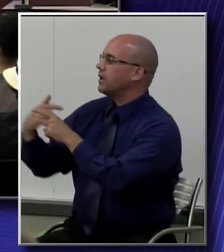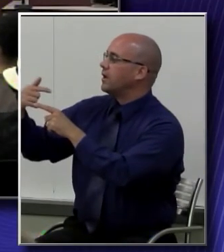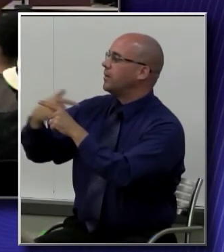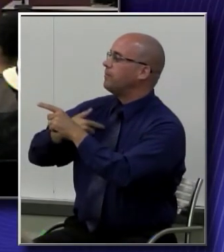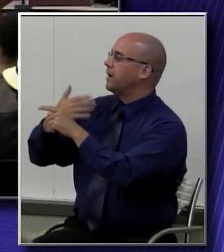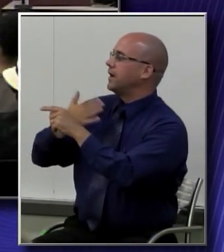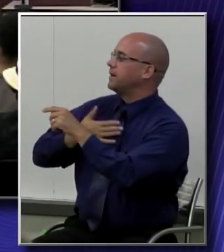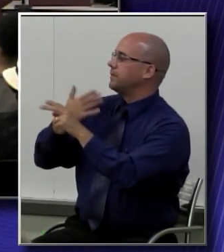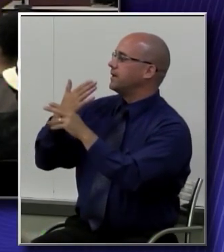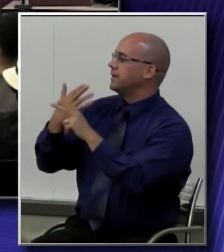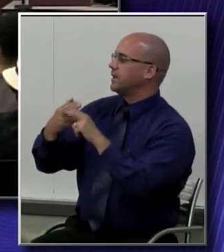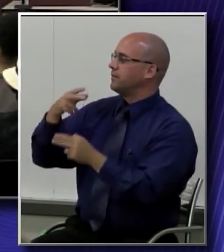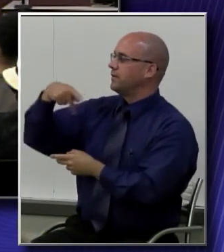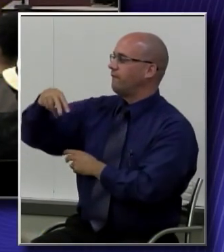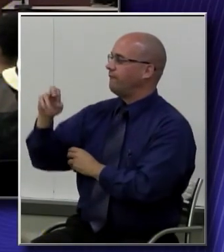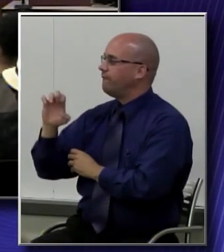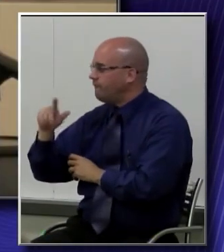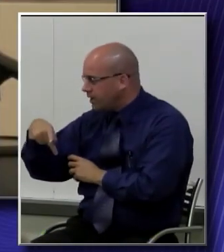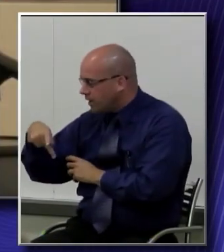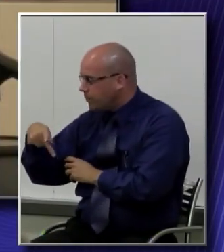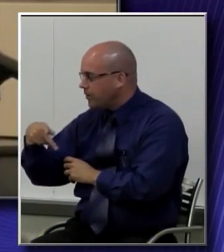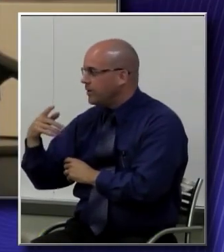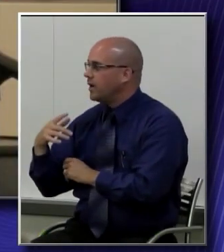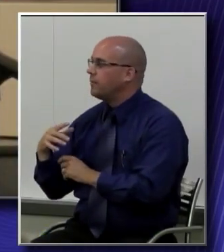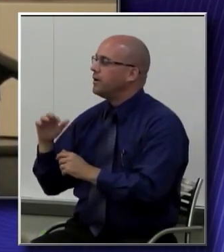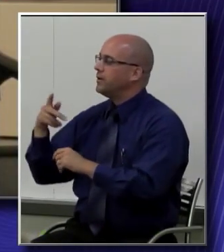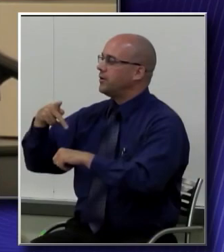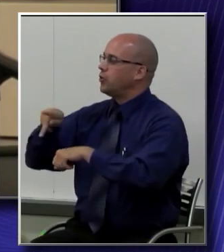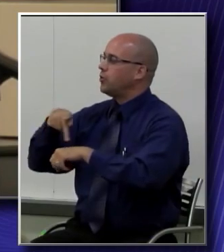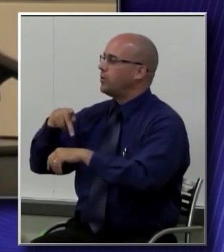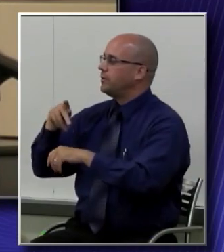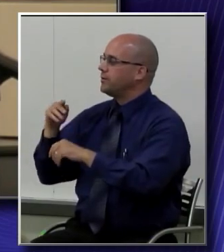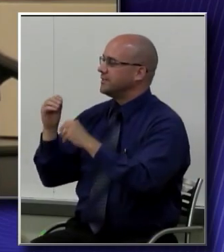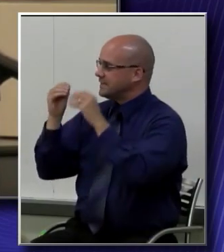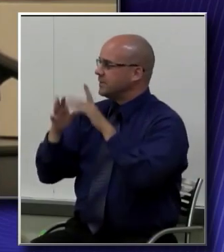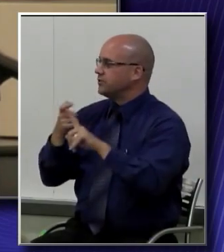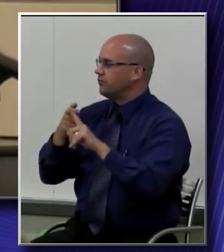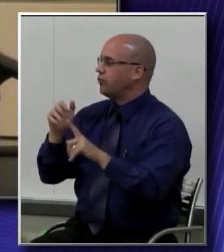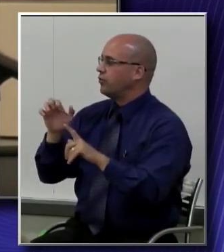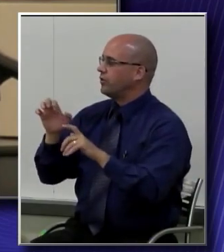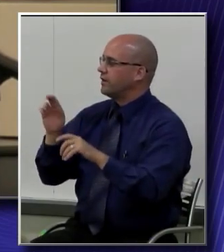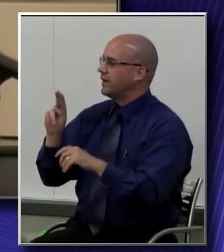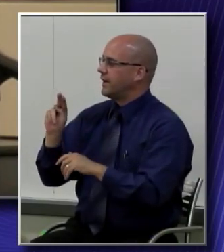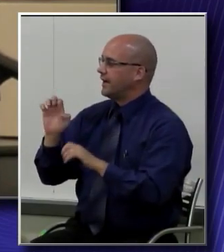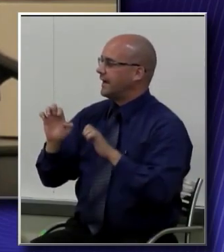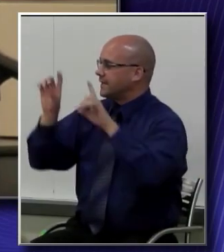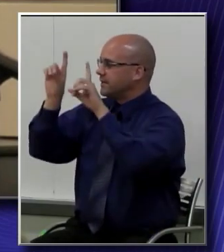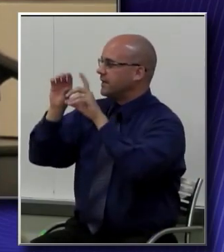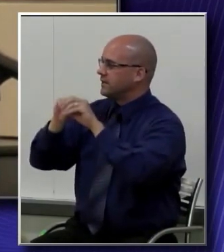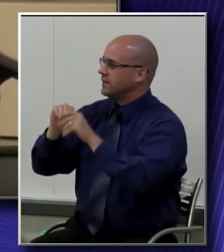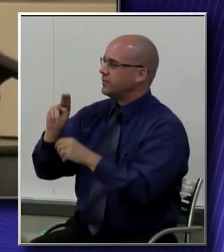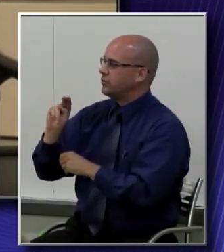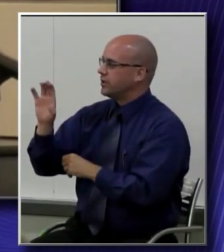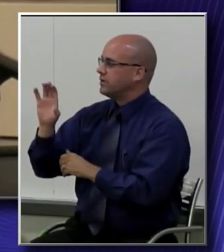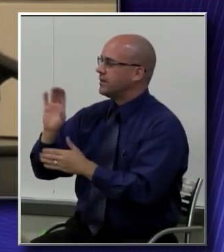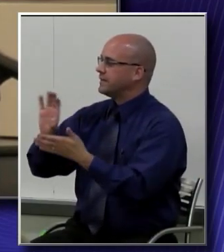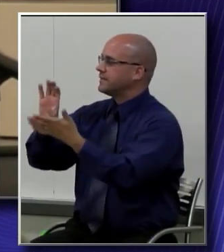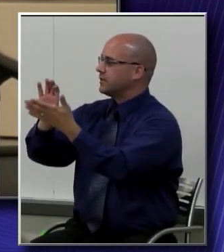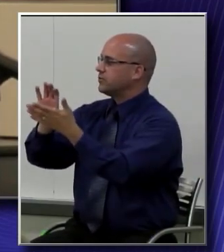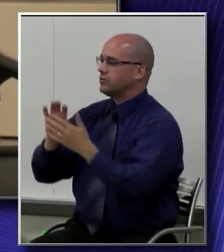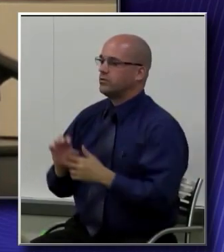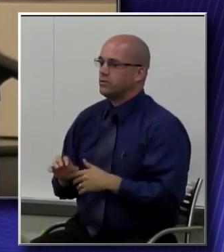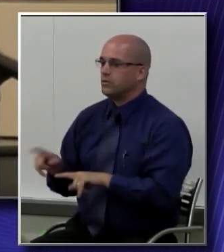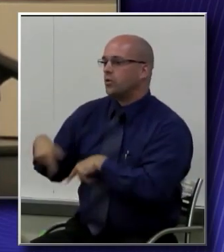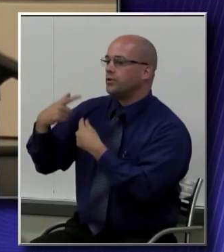Philip Masila Mutisia, Professor of Education, School of Education here in North Carolina Central. I have been in the system for